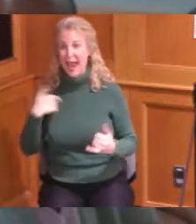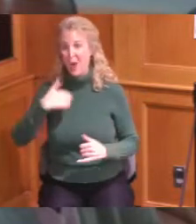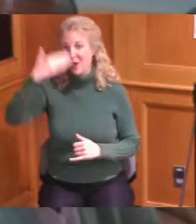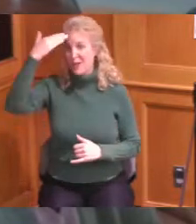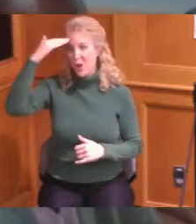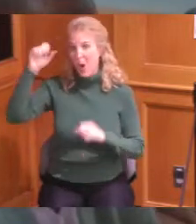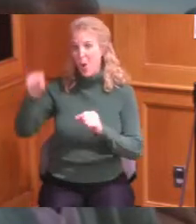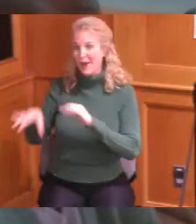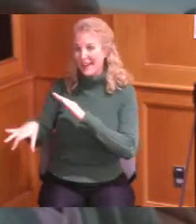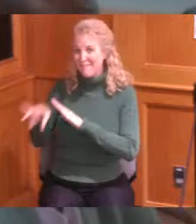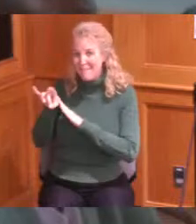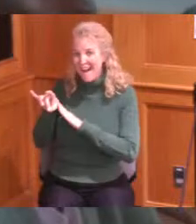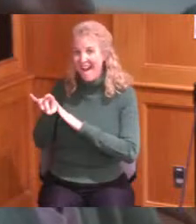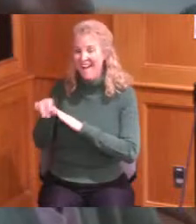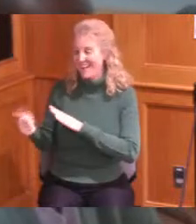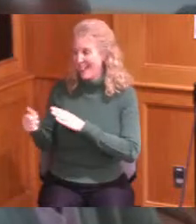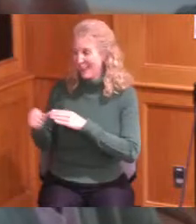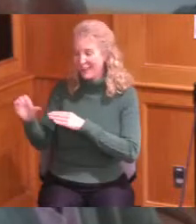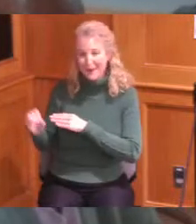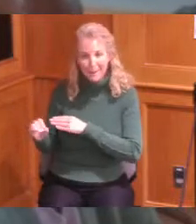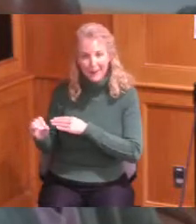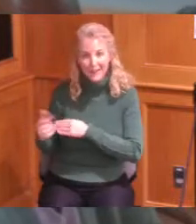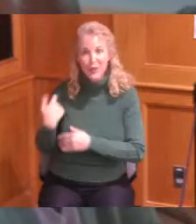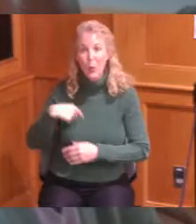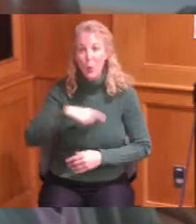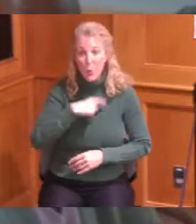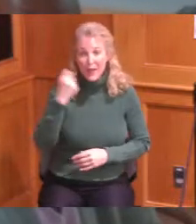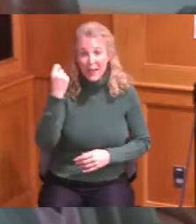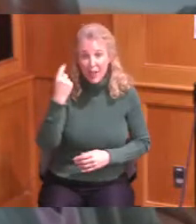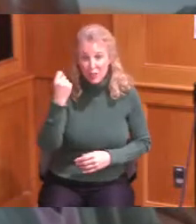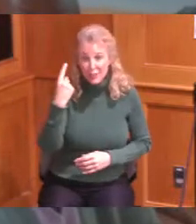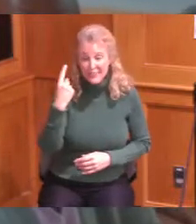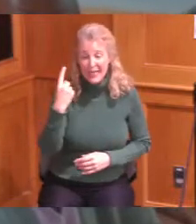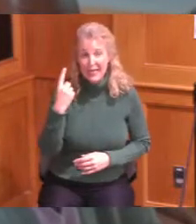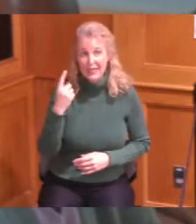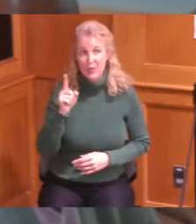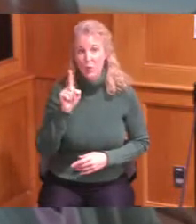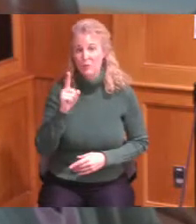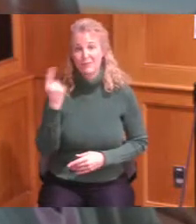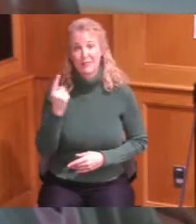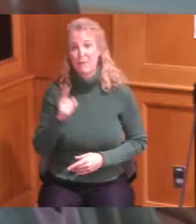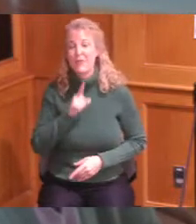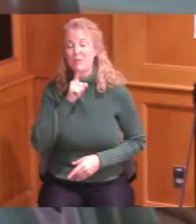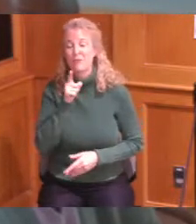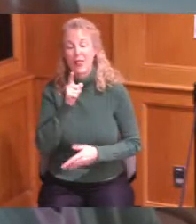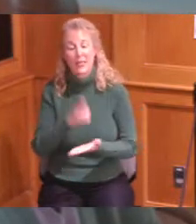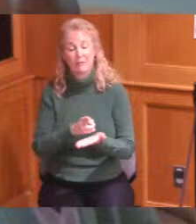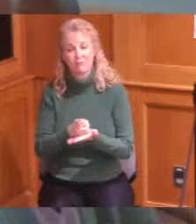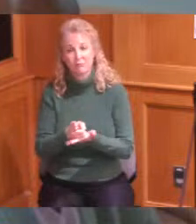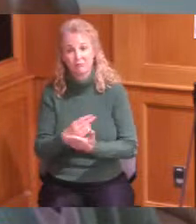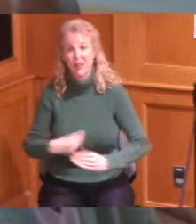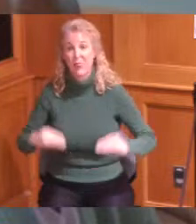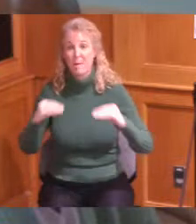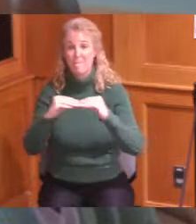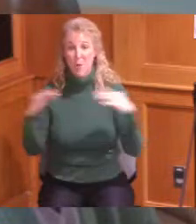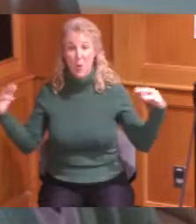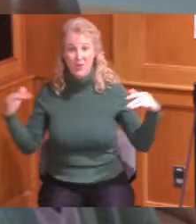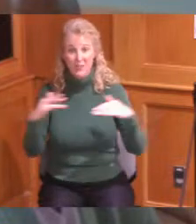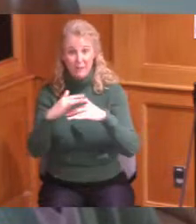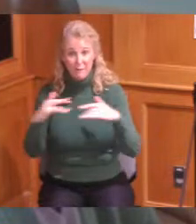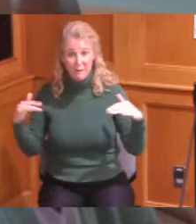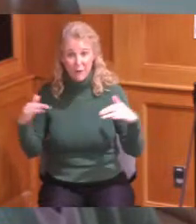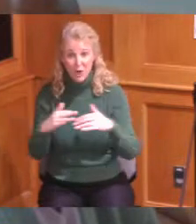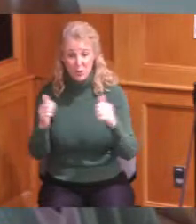minority contractors to help us. We understand one true truth is that the more diversified we are on